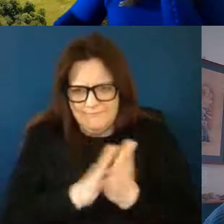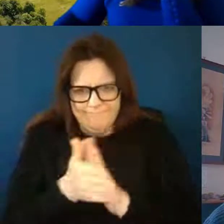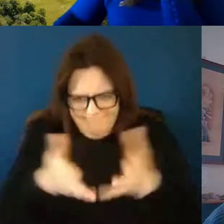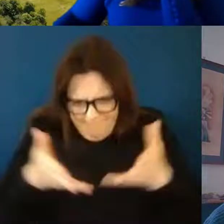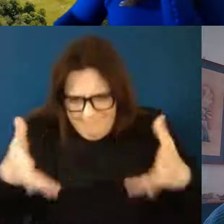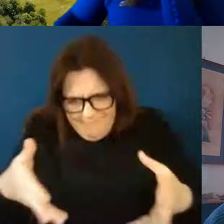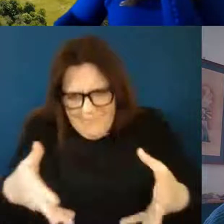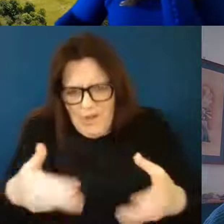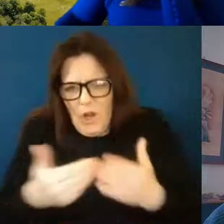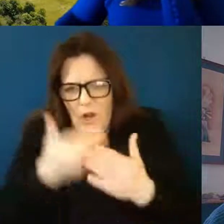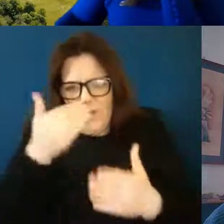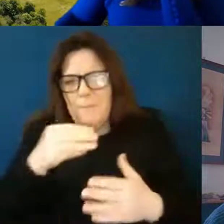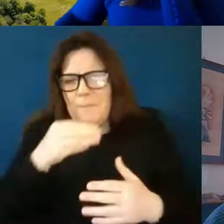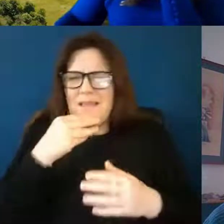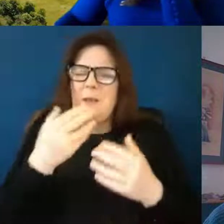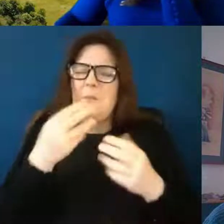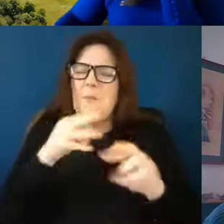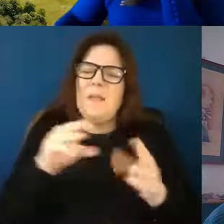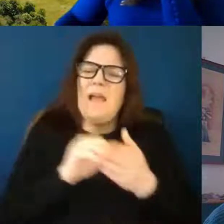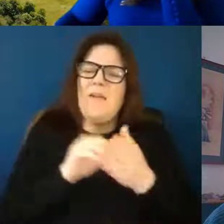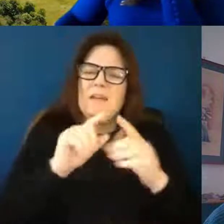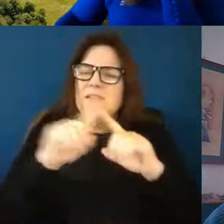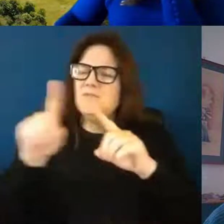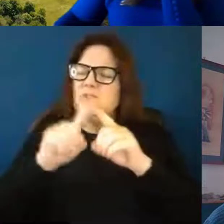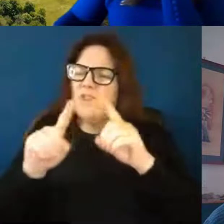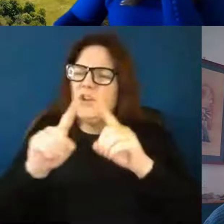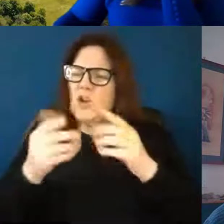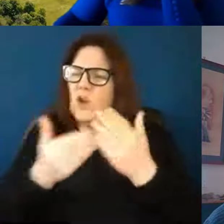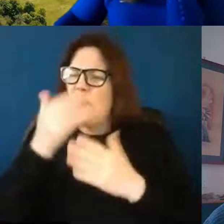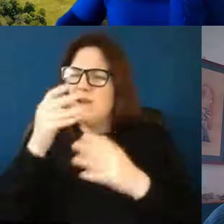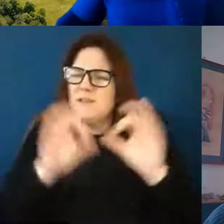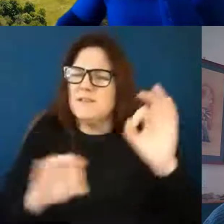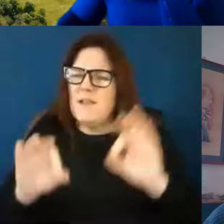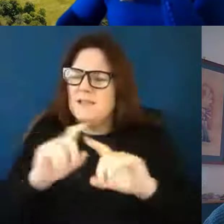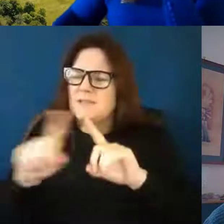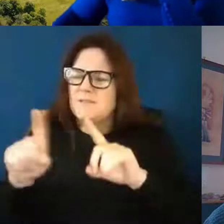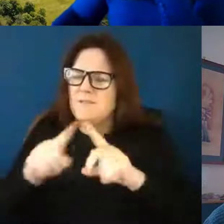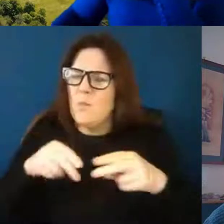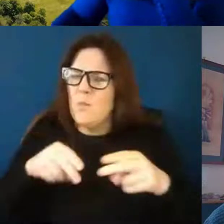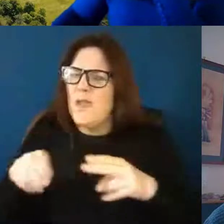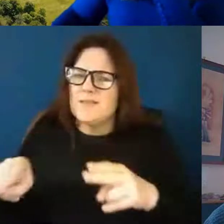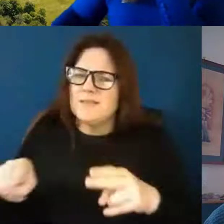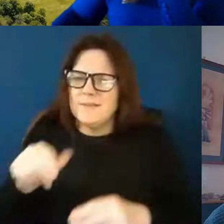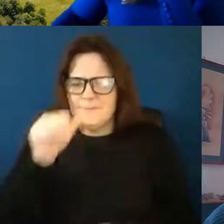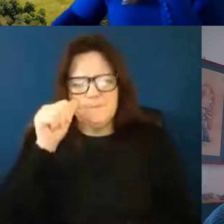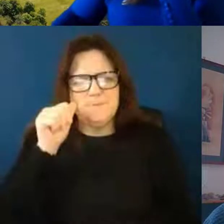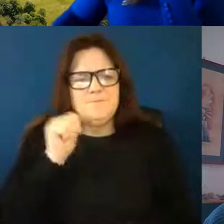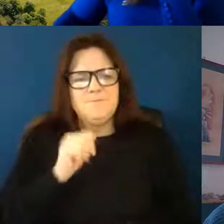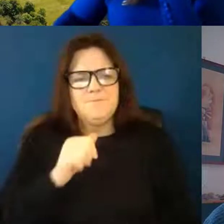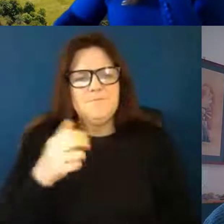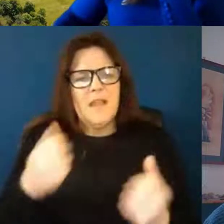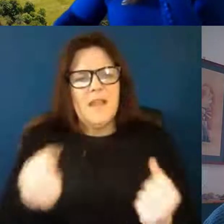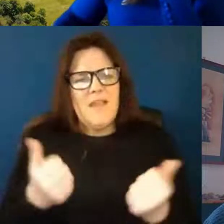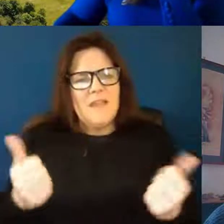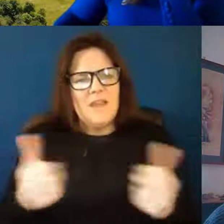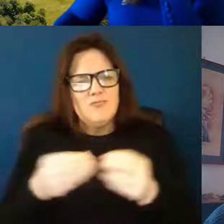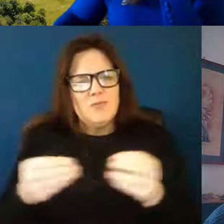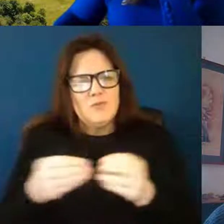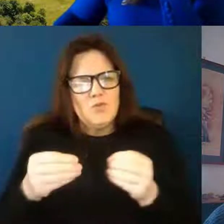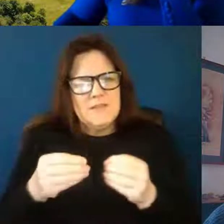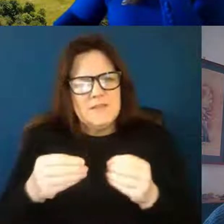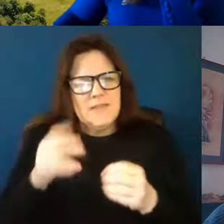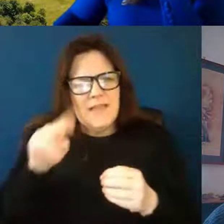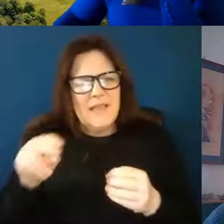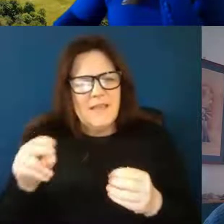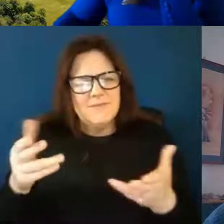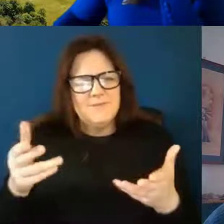can, you know, might have a multitude of, like, learning stuff different ways. Is there any kind of resources we could put in